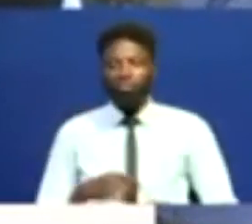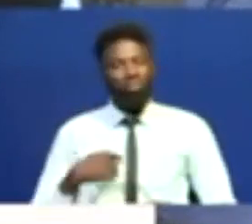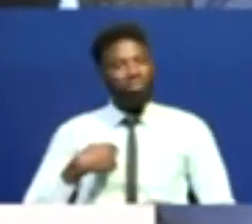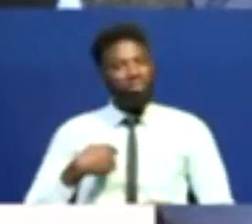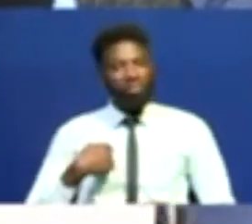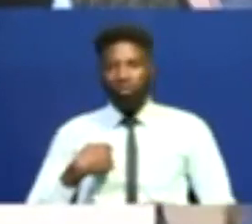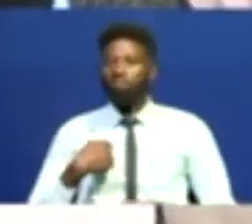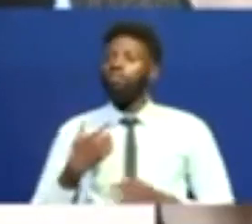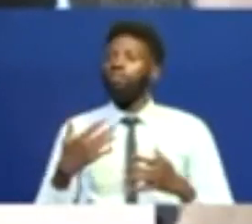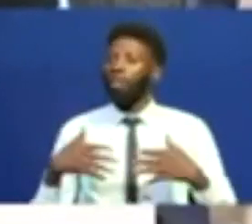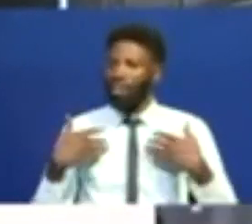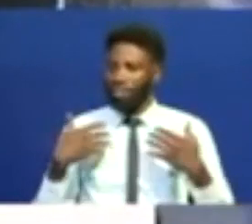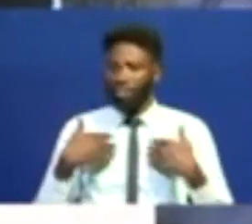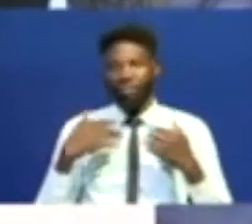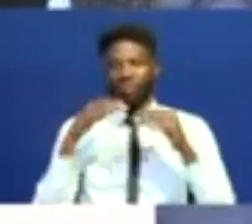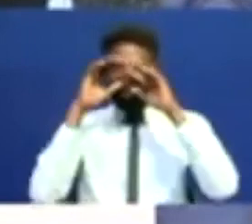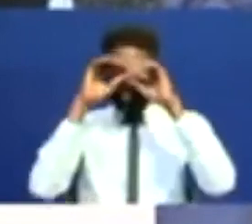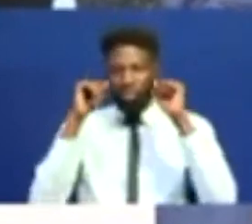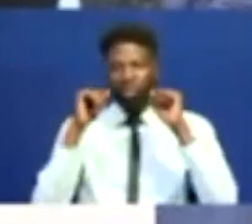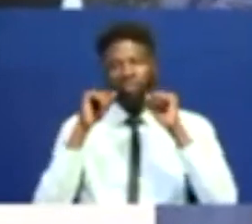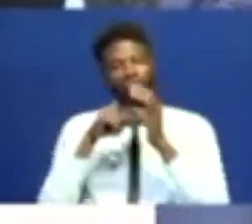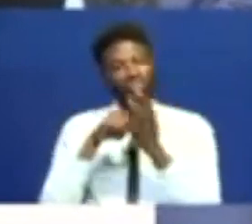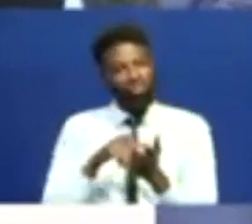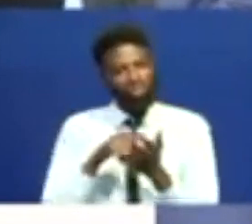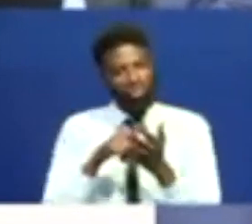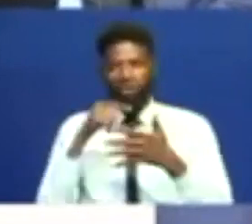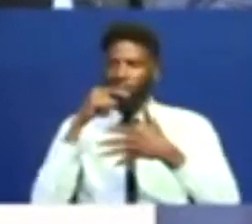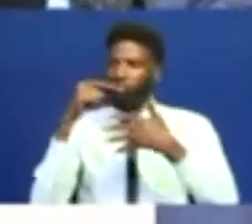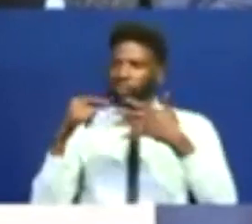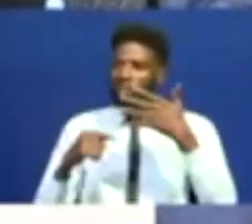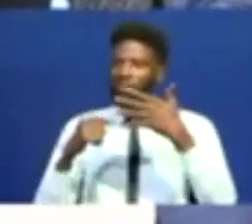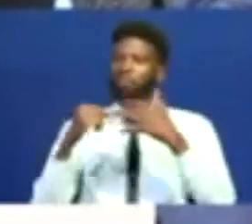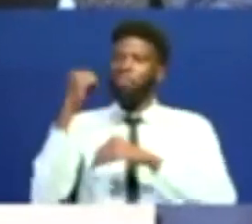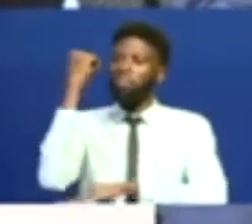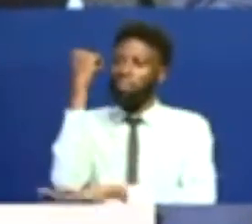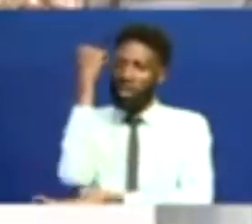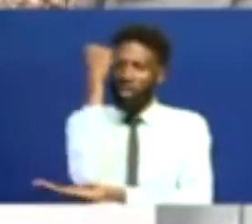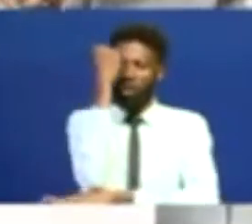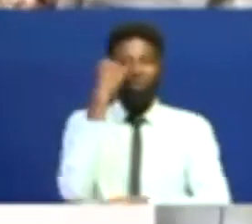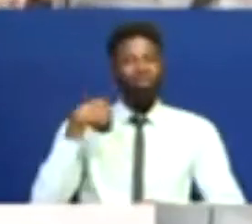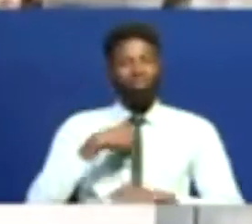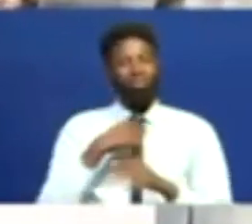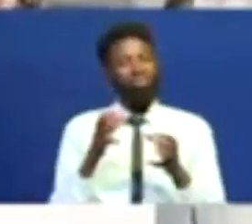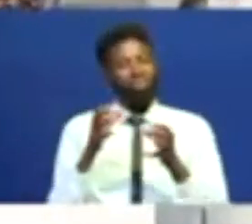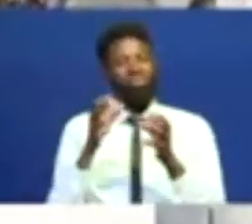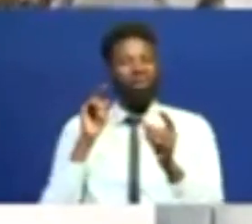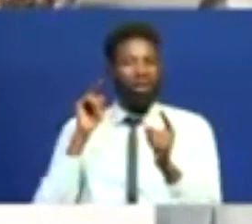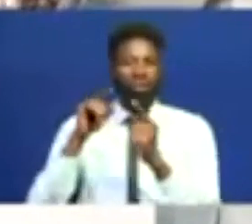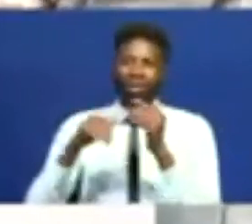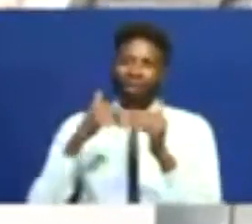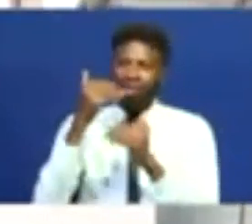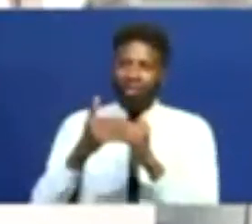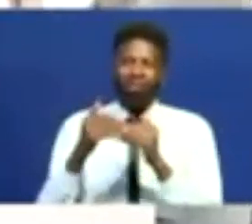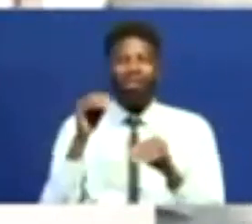that on the five pillars that we have had, we will push it towards the next election and for posterity. What we're doing here is strengthening our